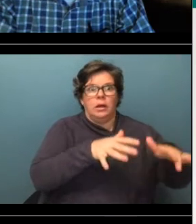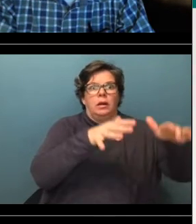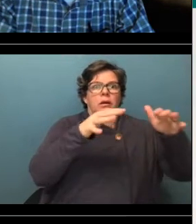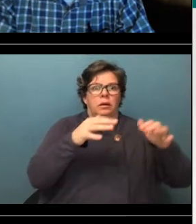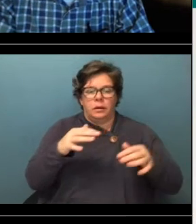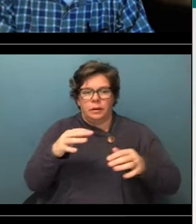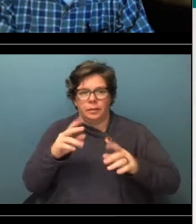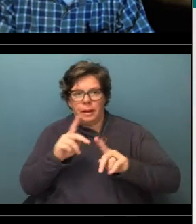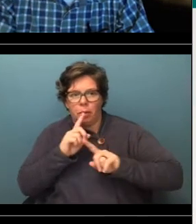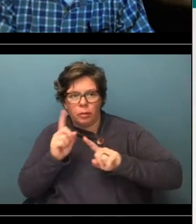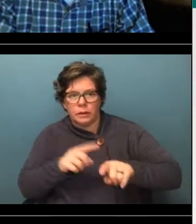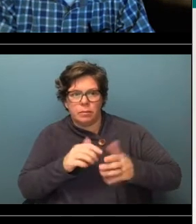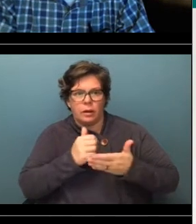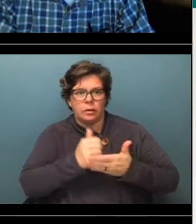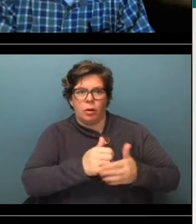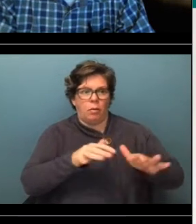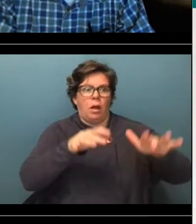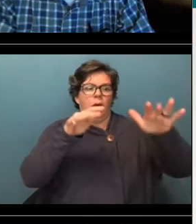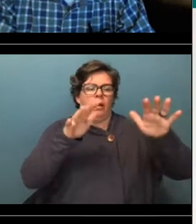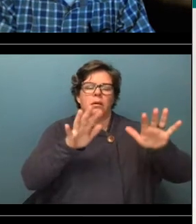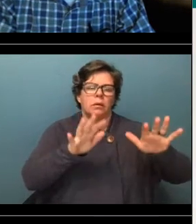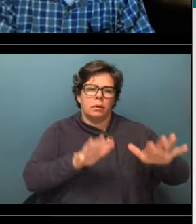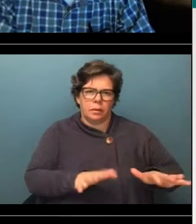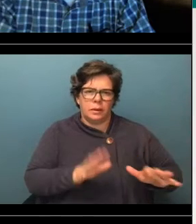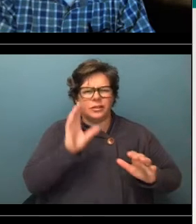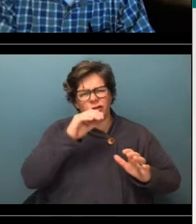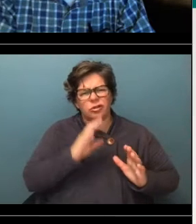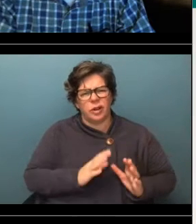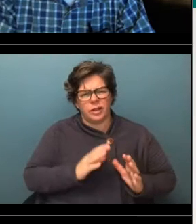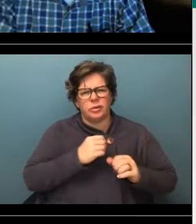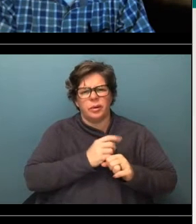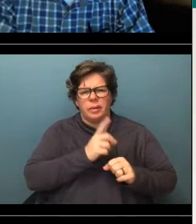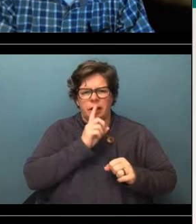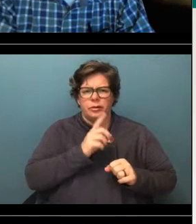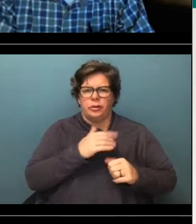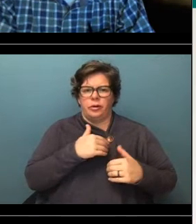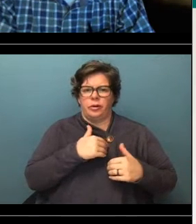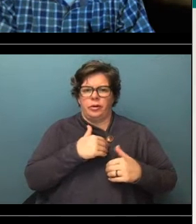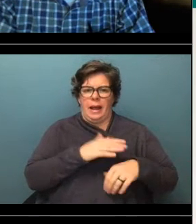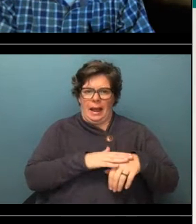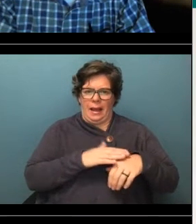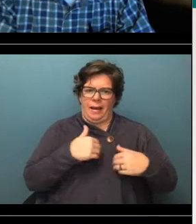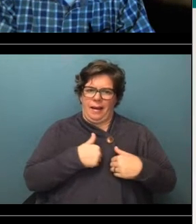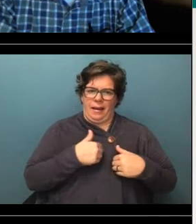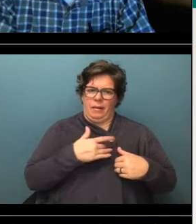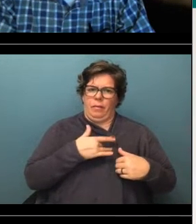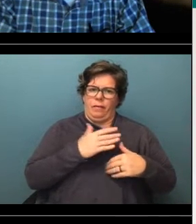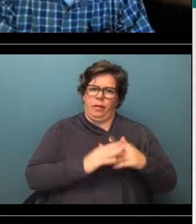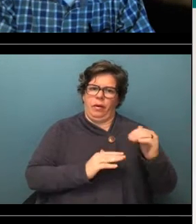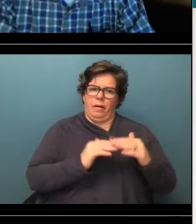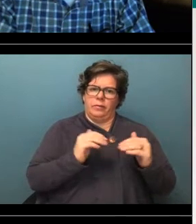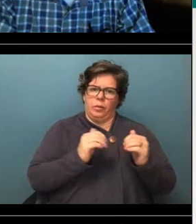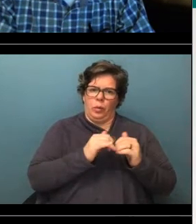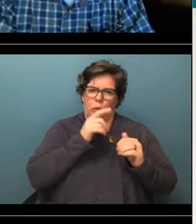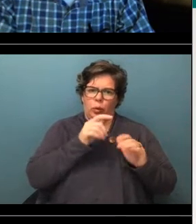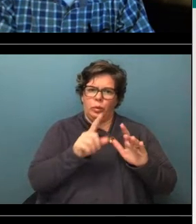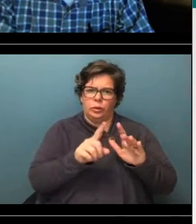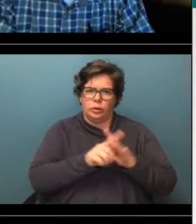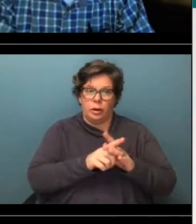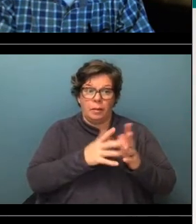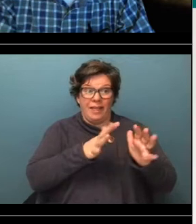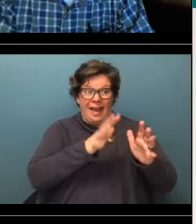client and the responders, because they're strangers, right? You don't want to have a situation that's already